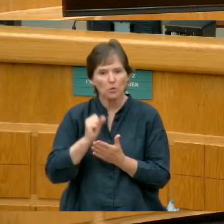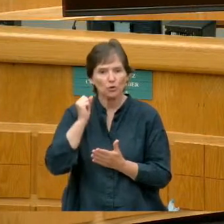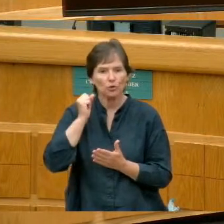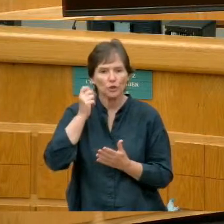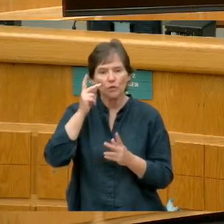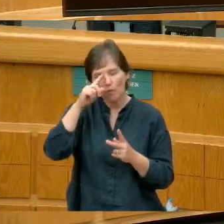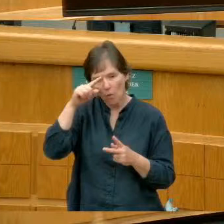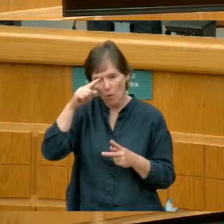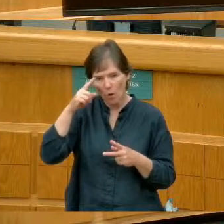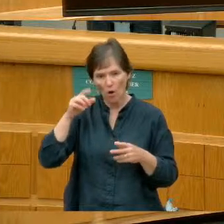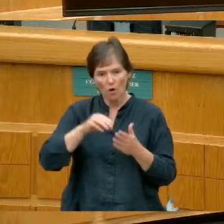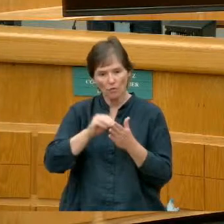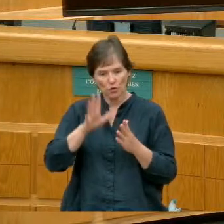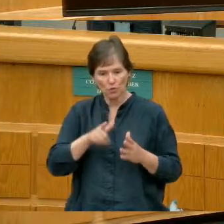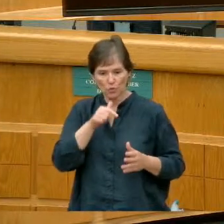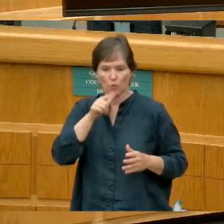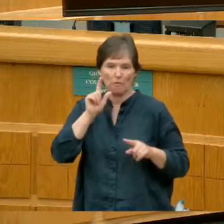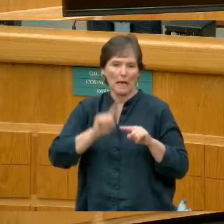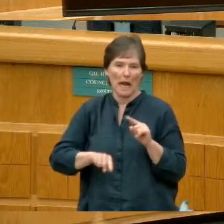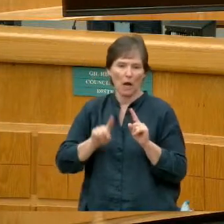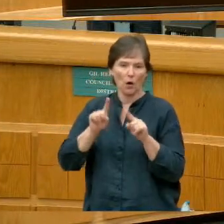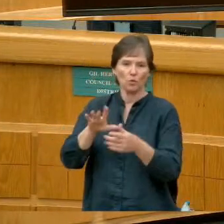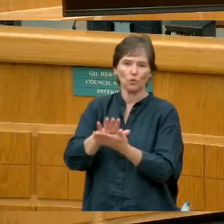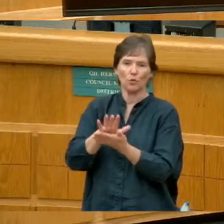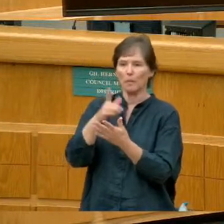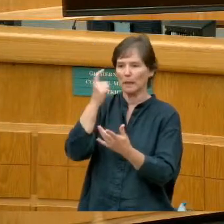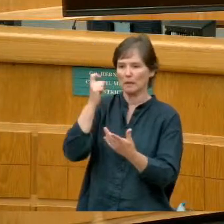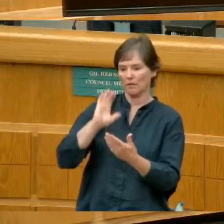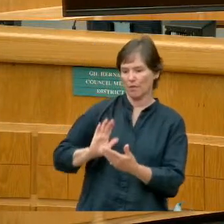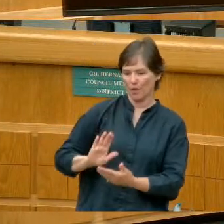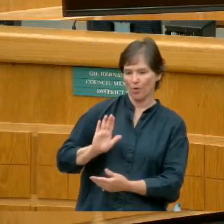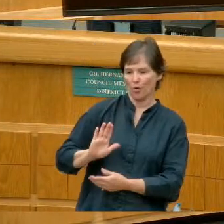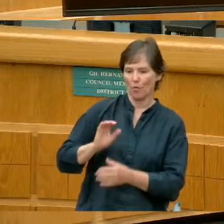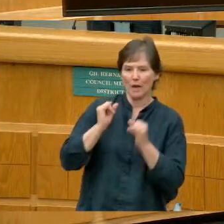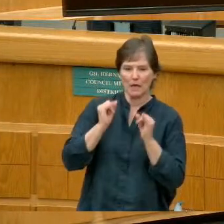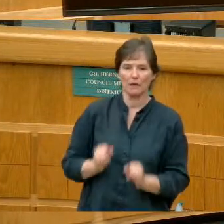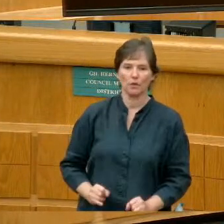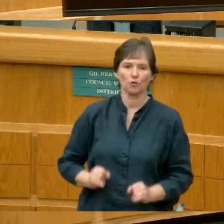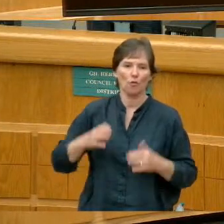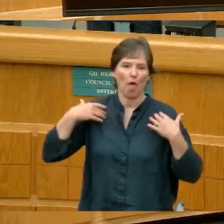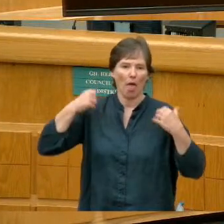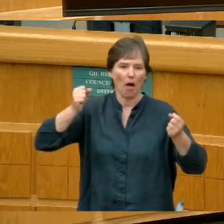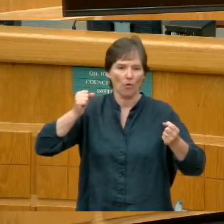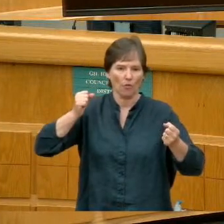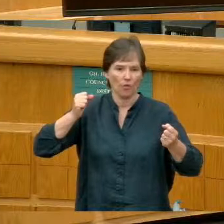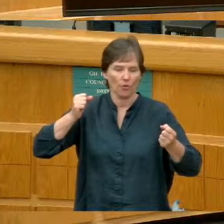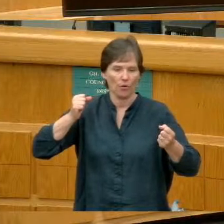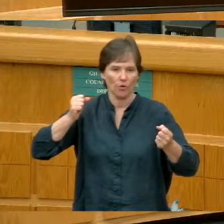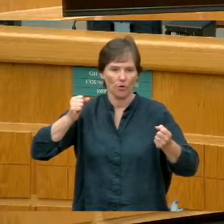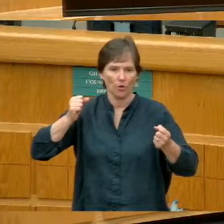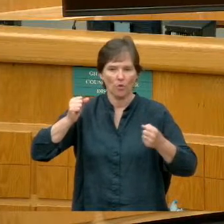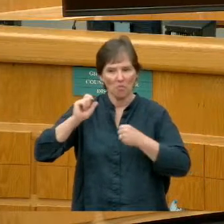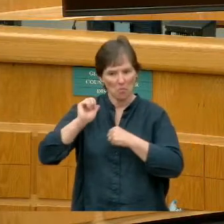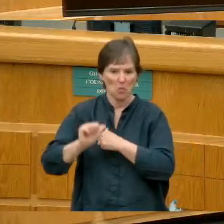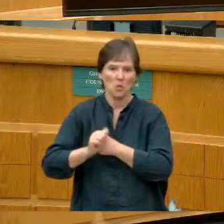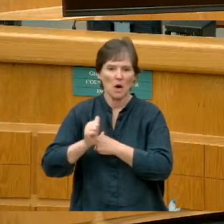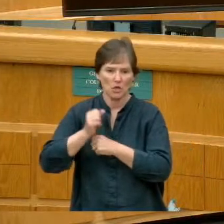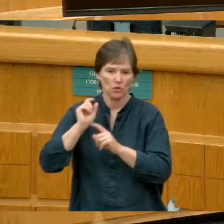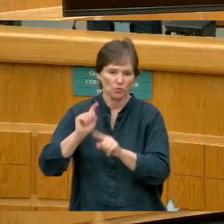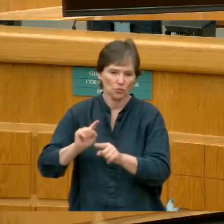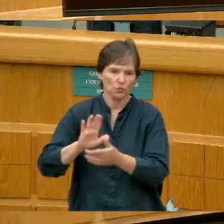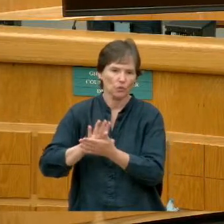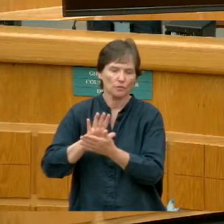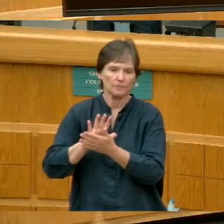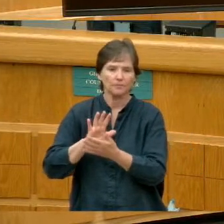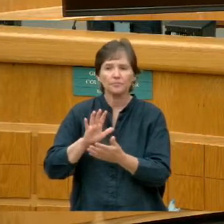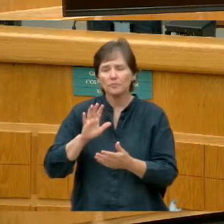of, they have a chronic health condition that would just, be terrible for them. So it's going to be very